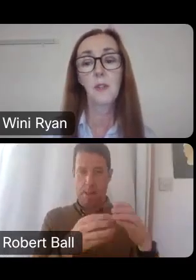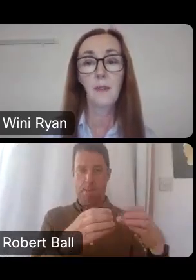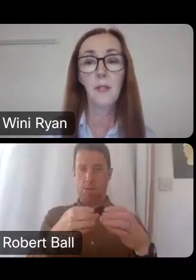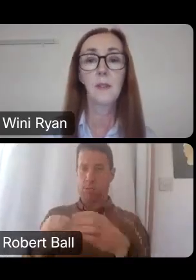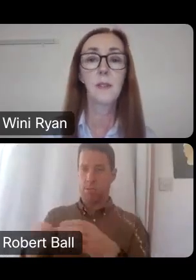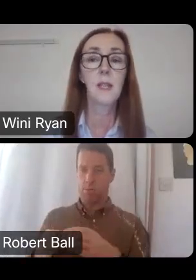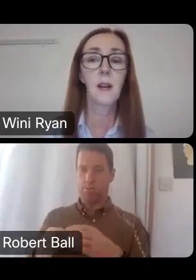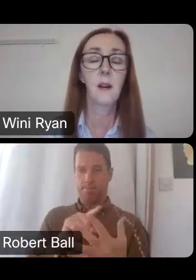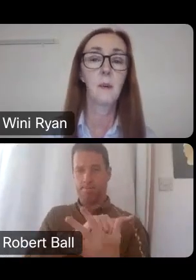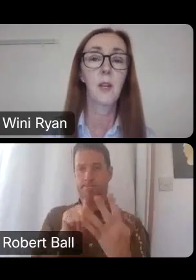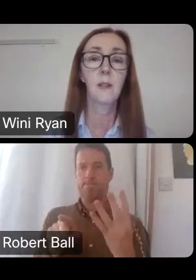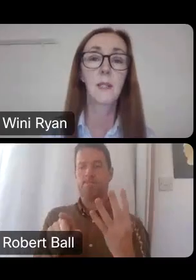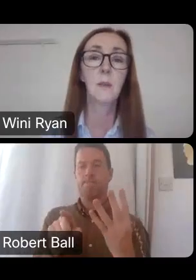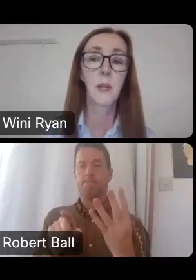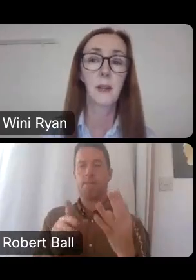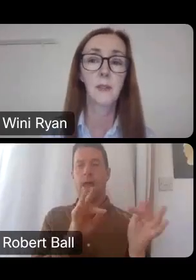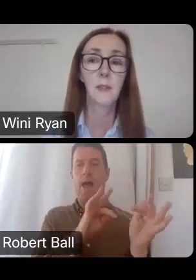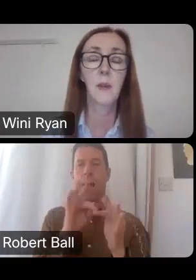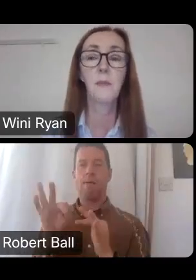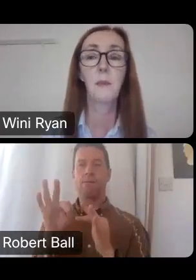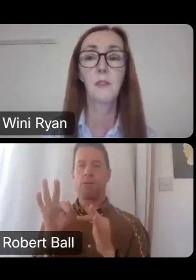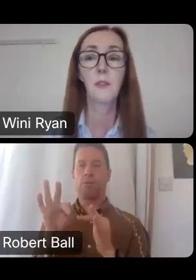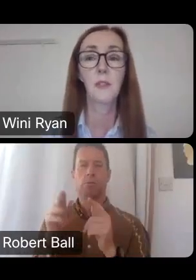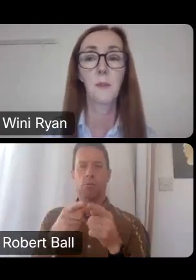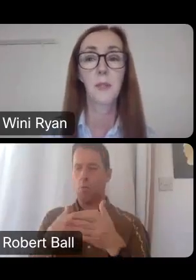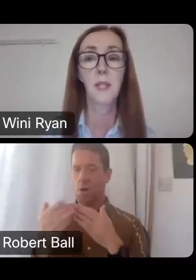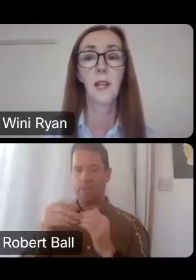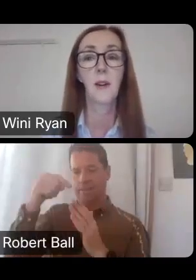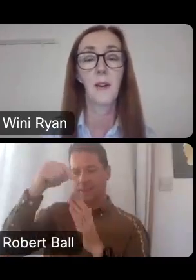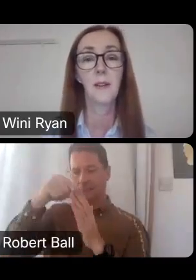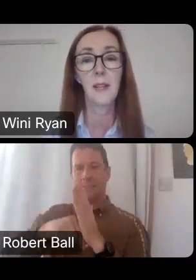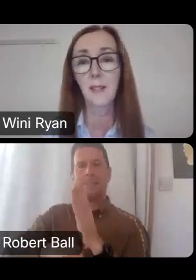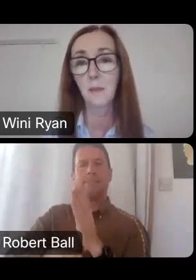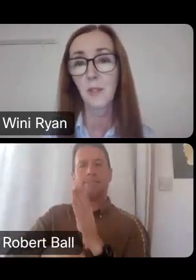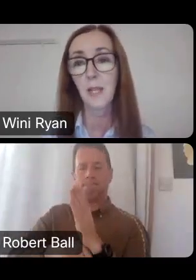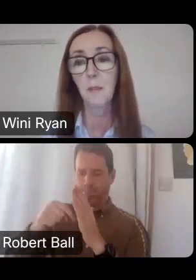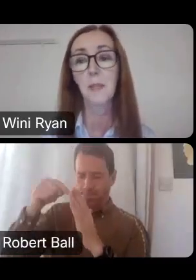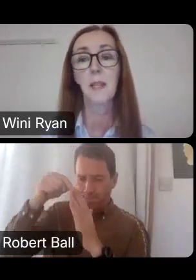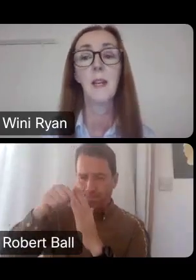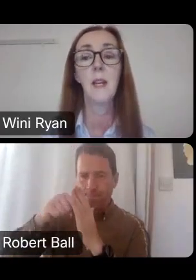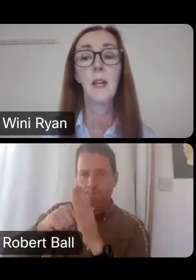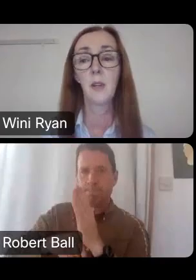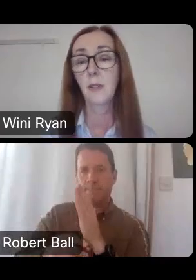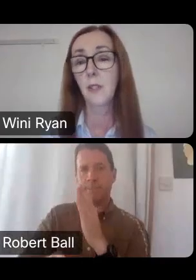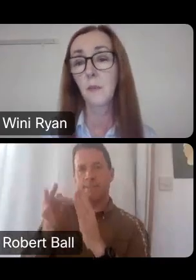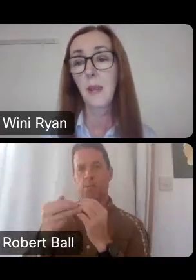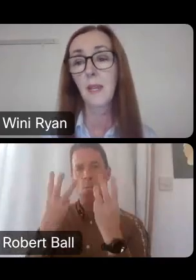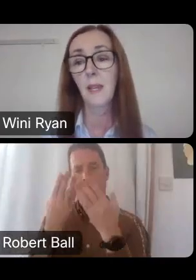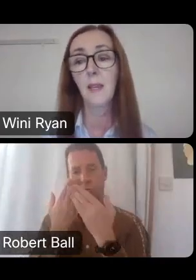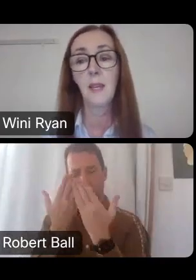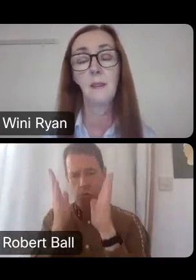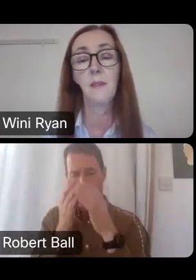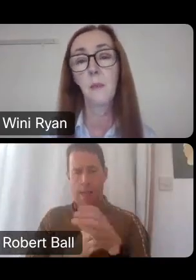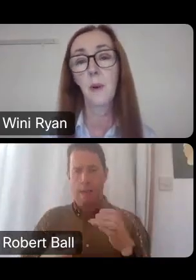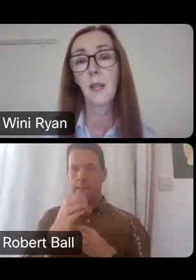to 11, you can see are what we call deep dives. So if you're interested in particular in demonstrating empathy, shared decision